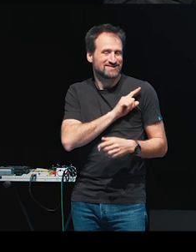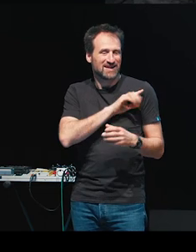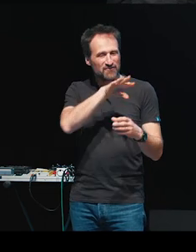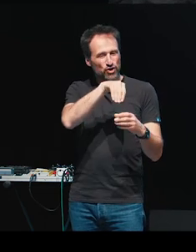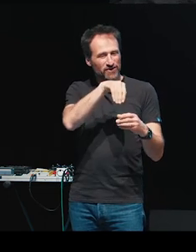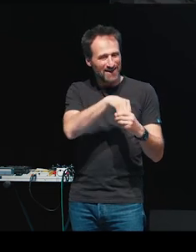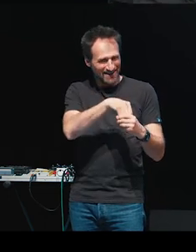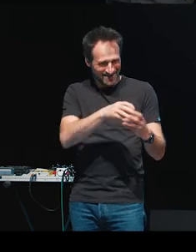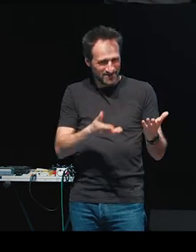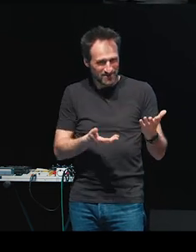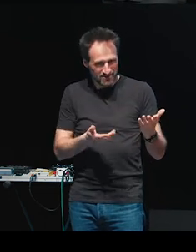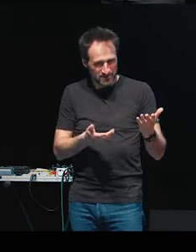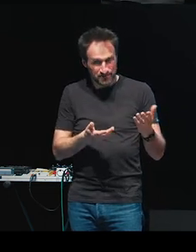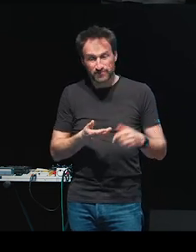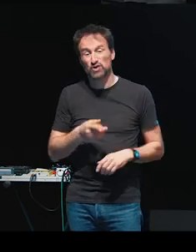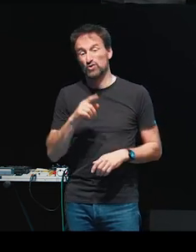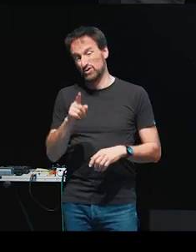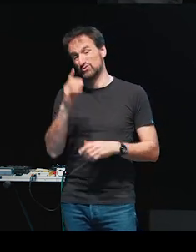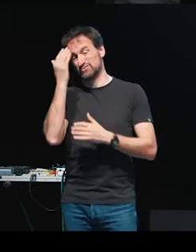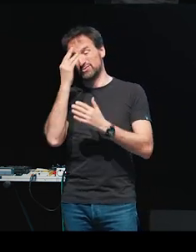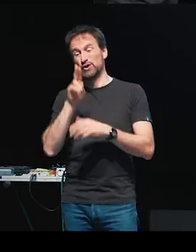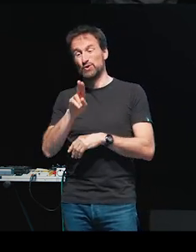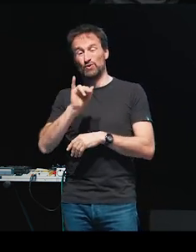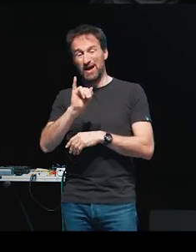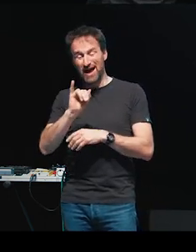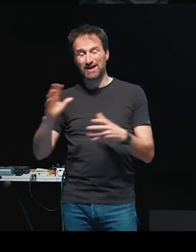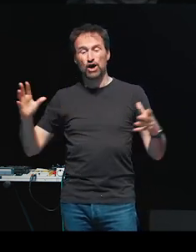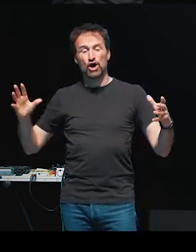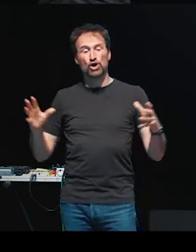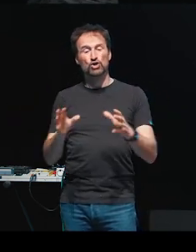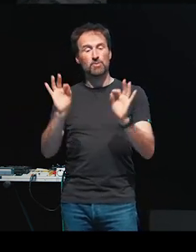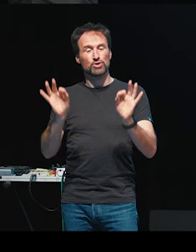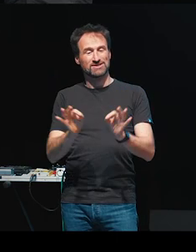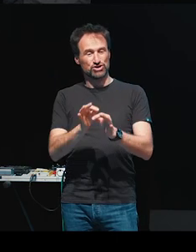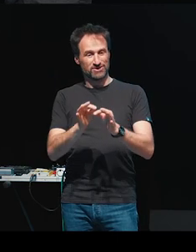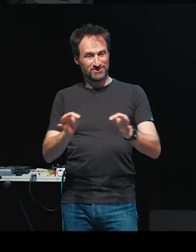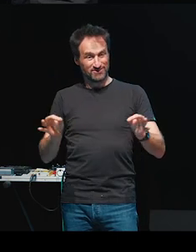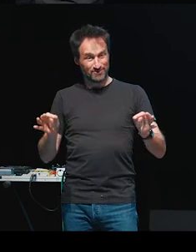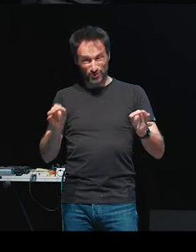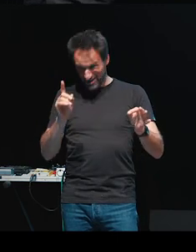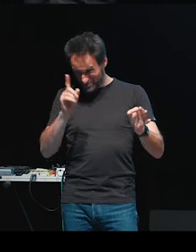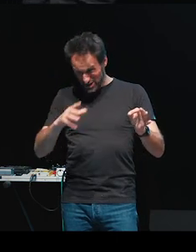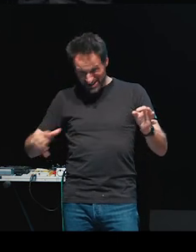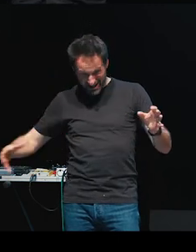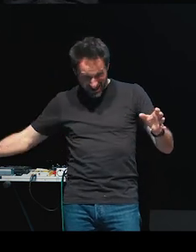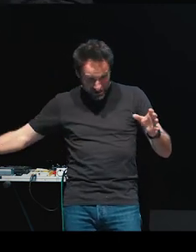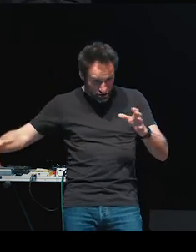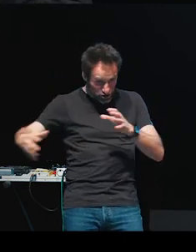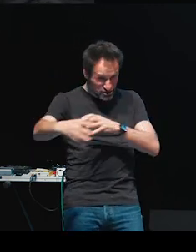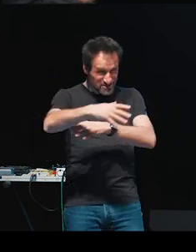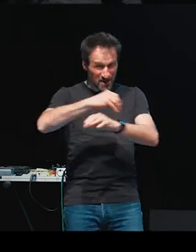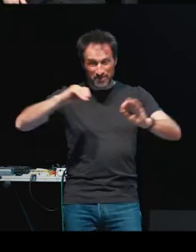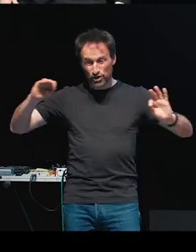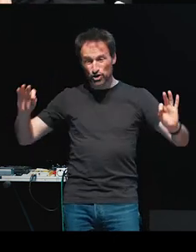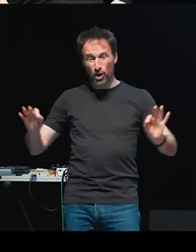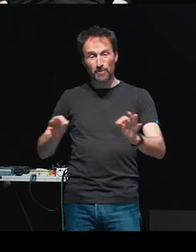And you have to deal with UI composition. UI composition means that you have to present everything as a big common thing